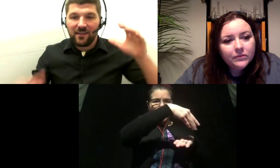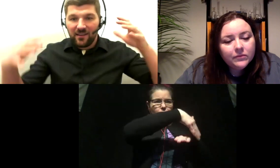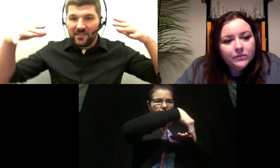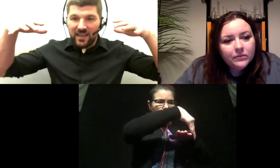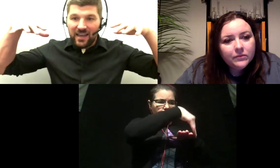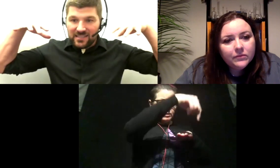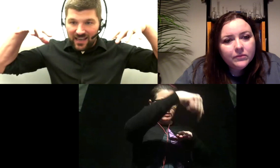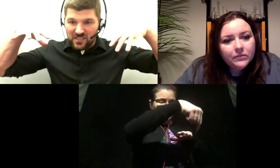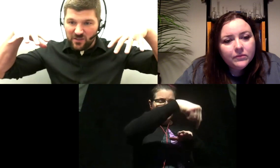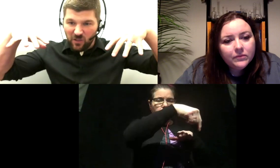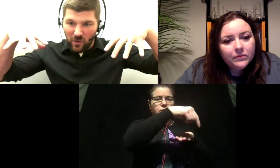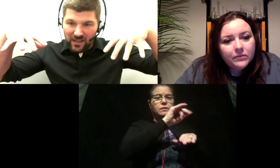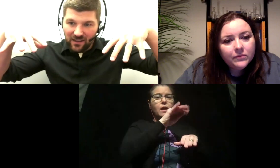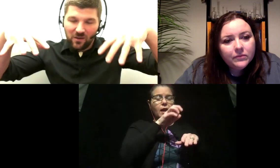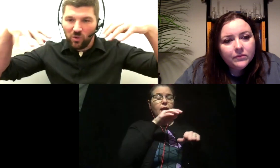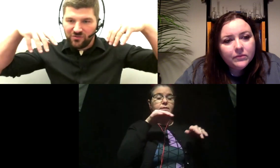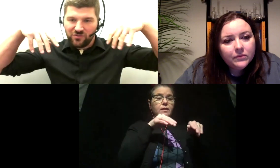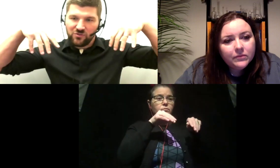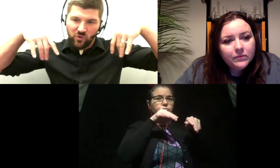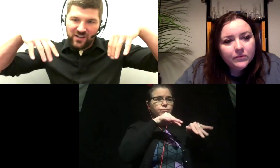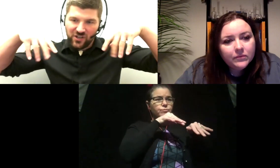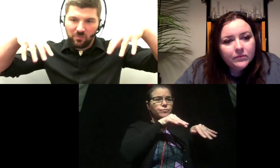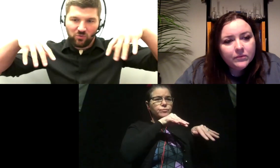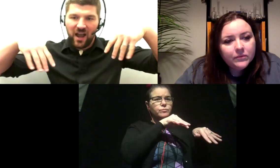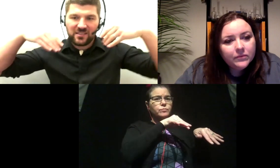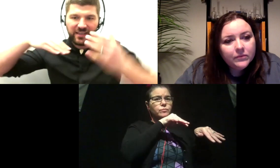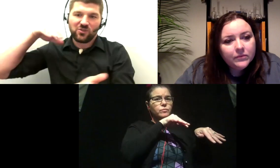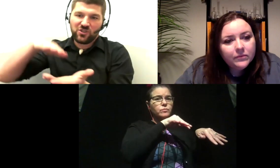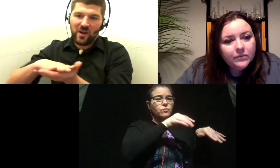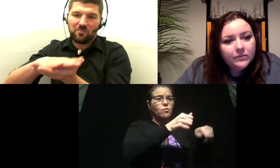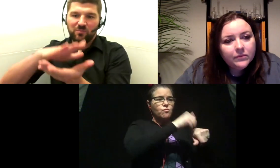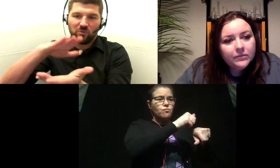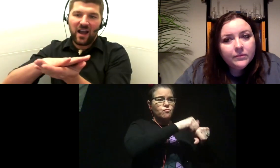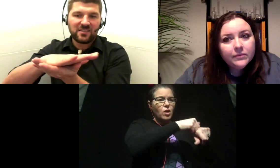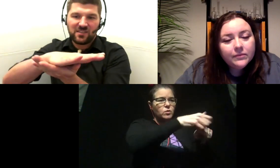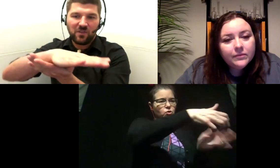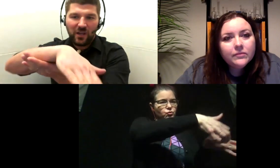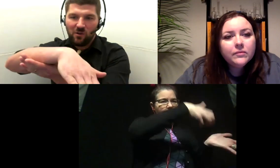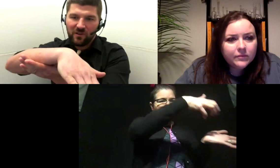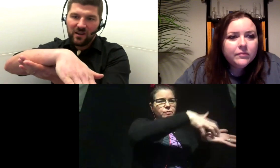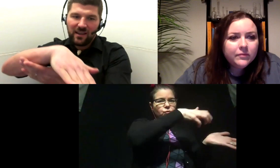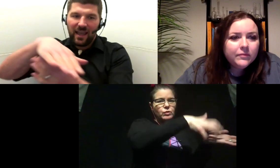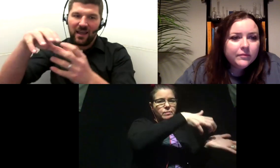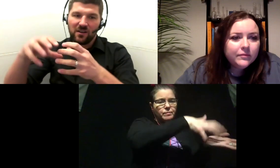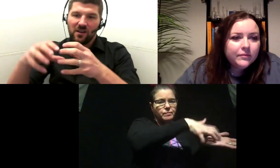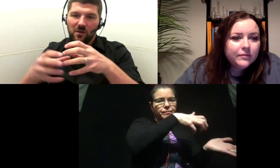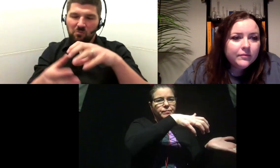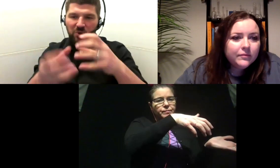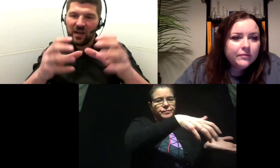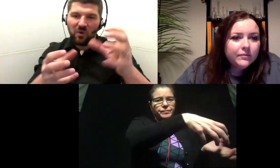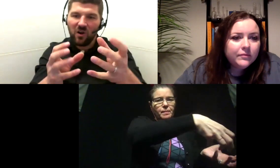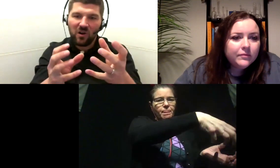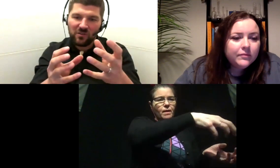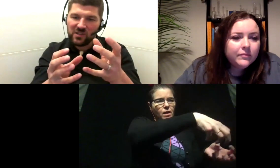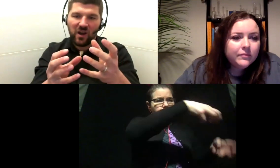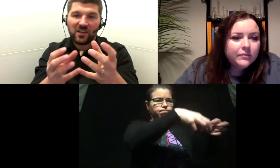And the ice, as it's flowing, will dredge up rocks, like it'll scrape the rocks it's flowing over and bring